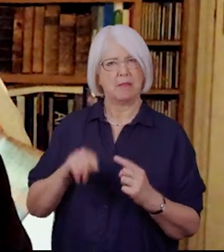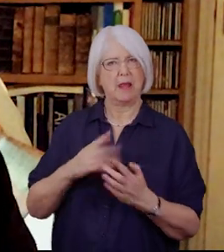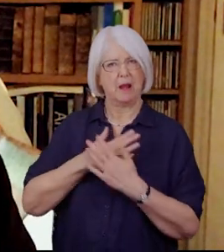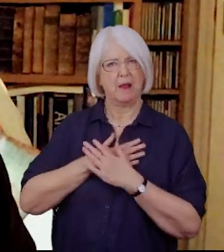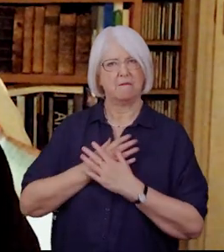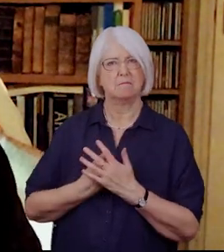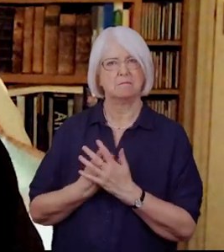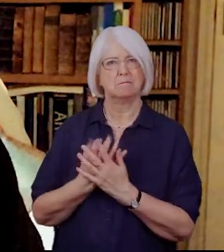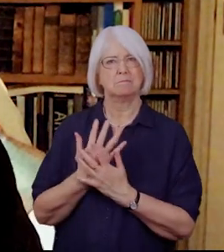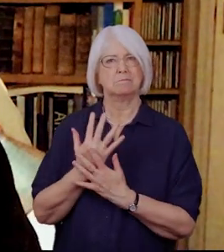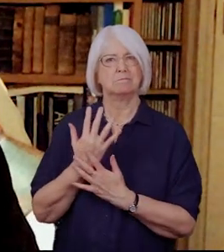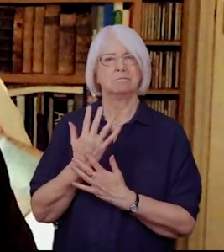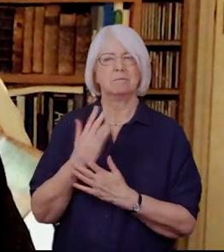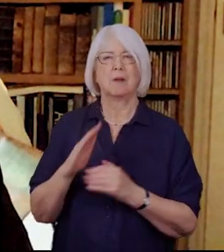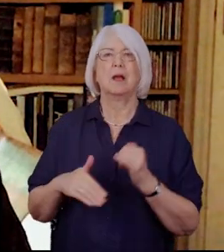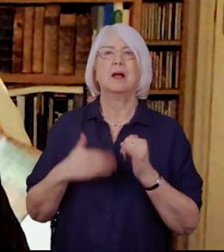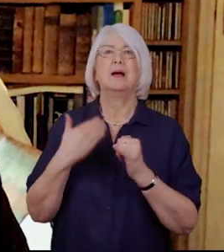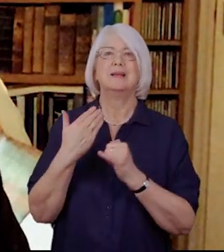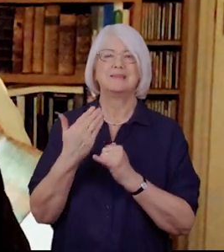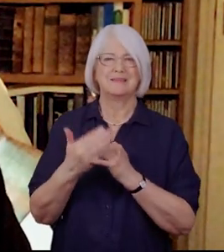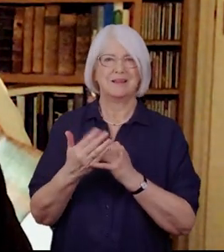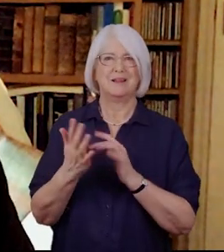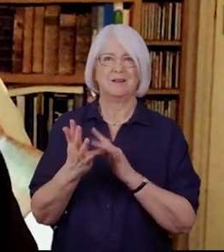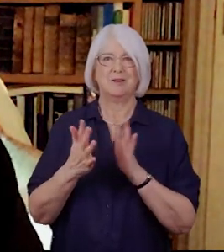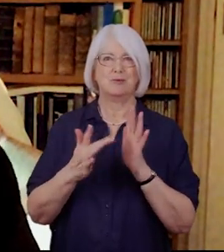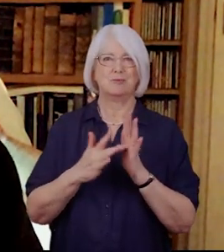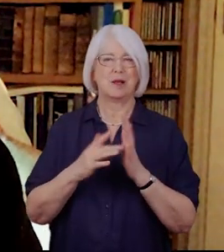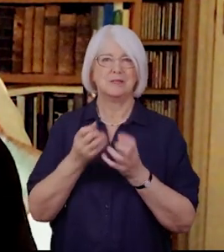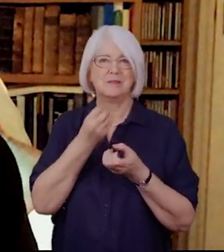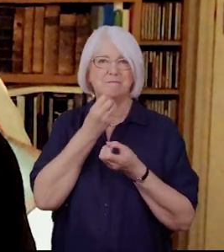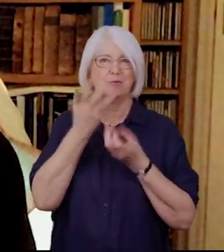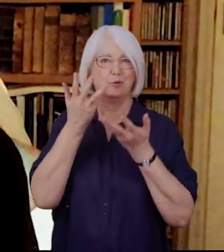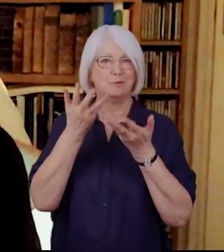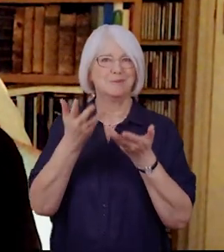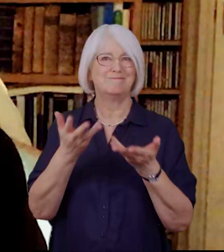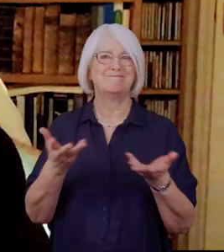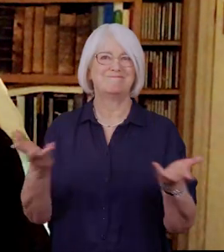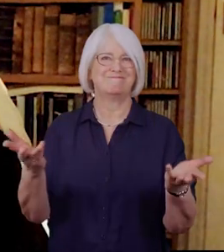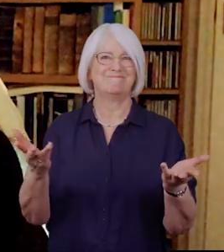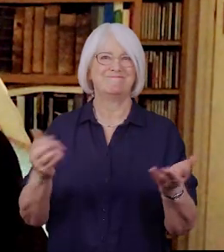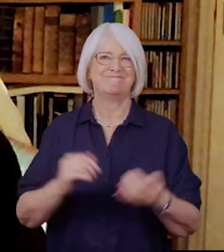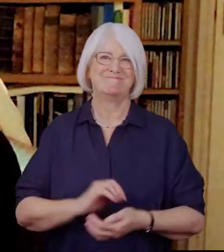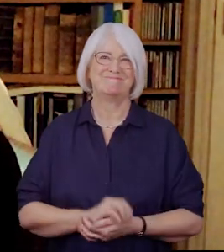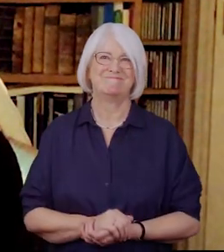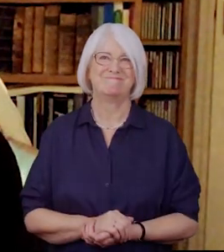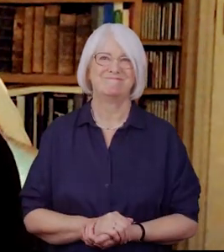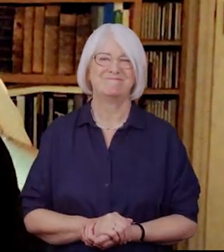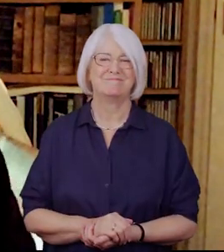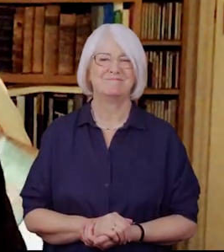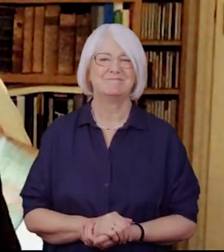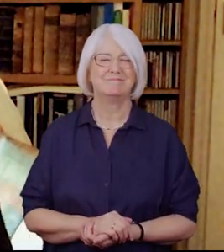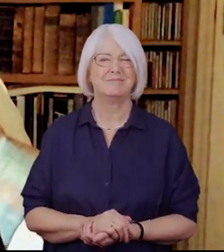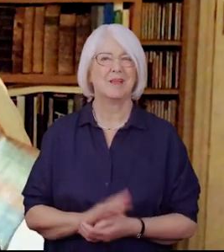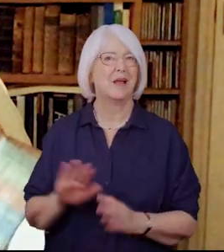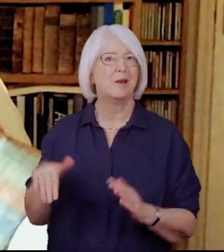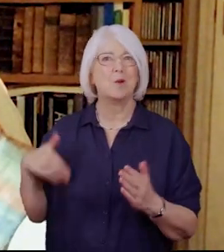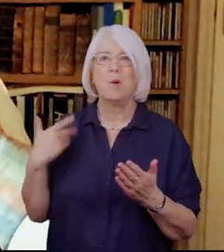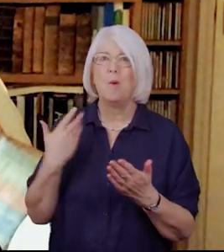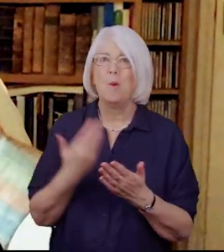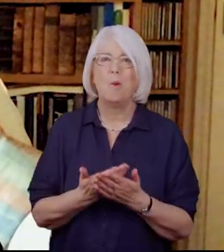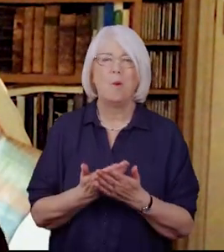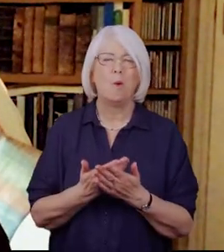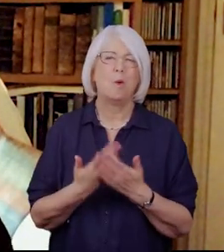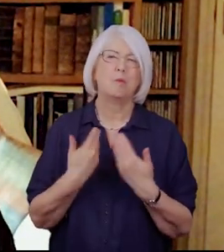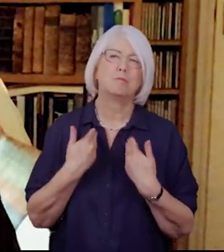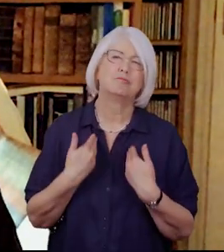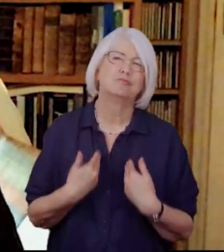that love until the fruit of Christ is seen in the whole of the church. And all of the rich traditions